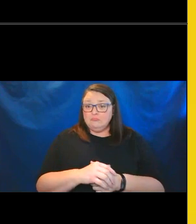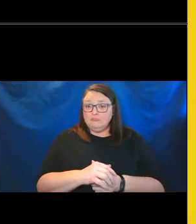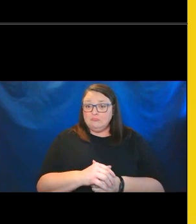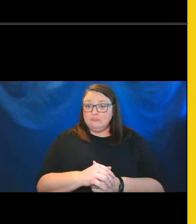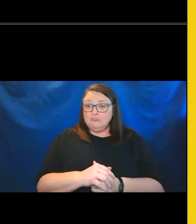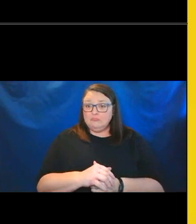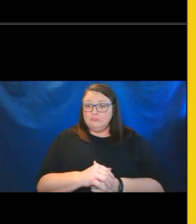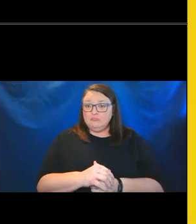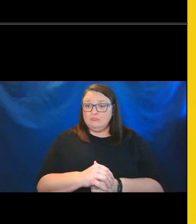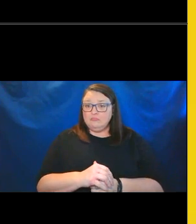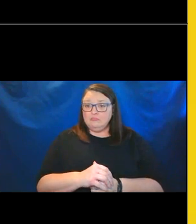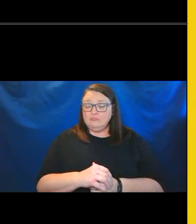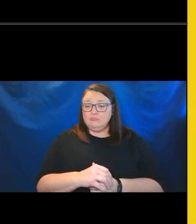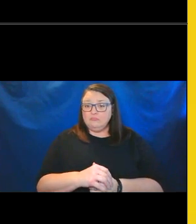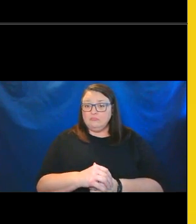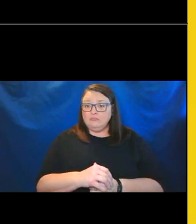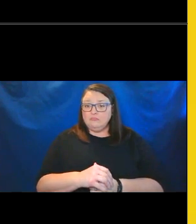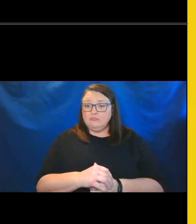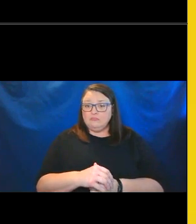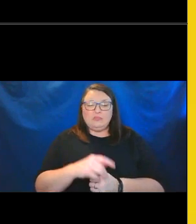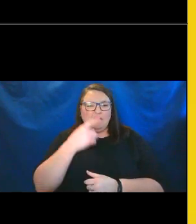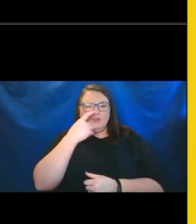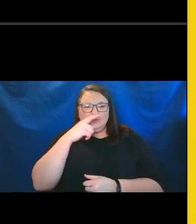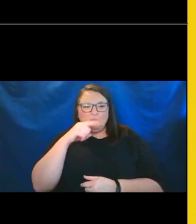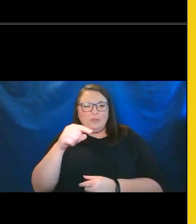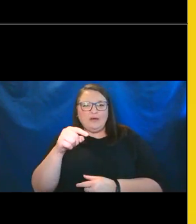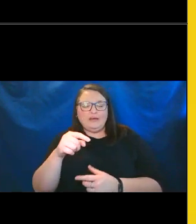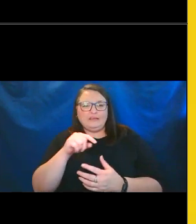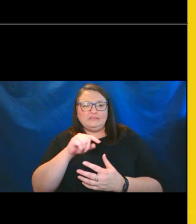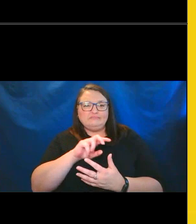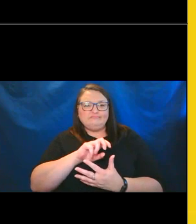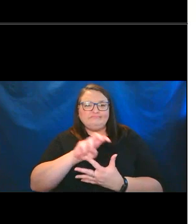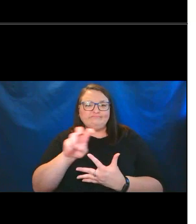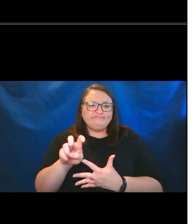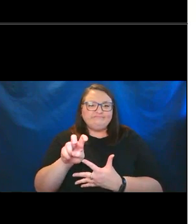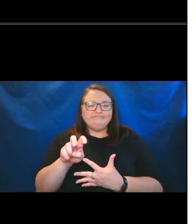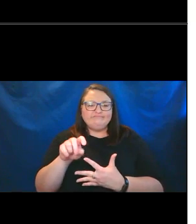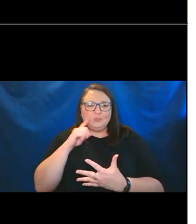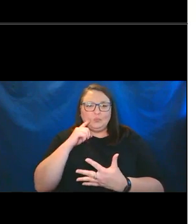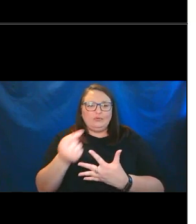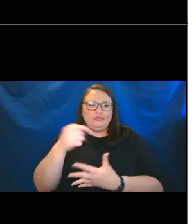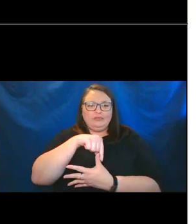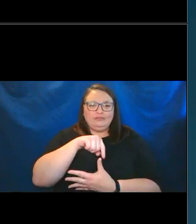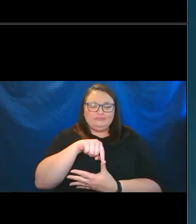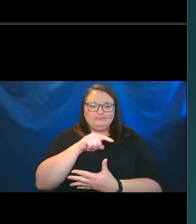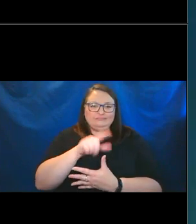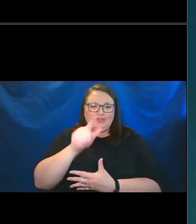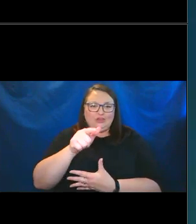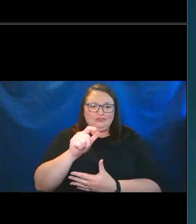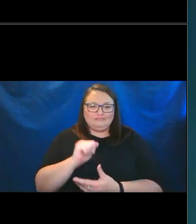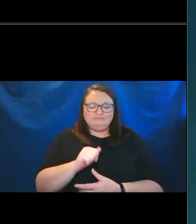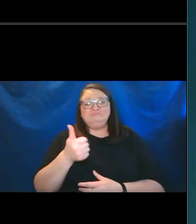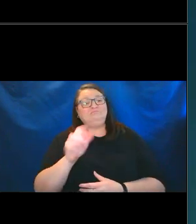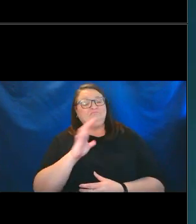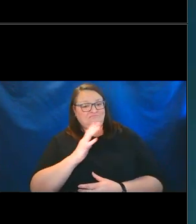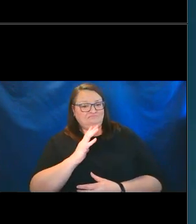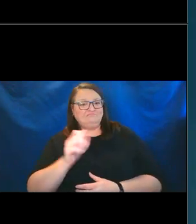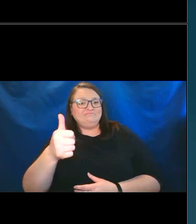Yeah, I think if we could return back to us, that'd be good. Okay. That's All right. possible. That is fine.